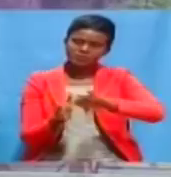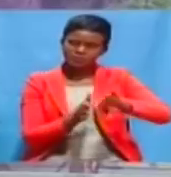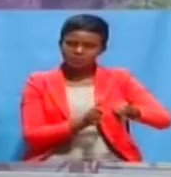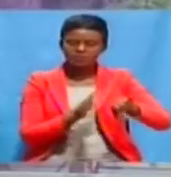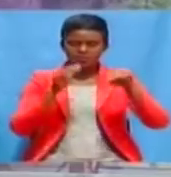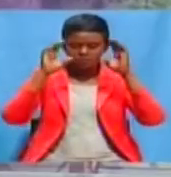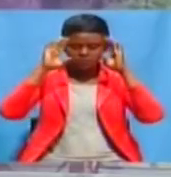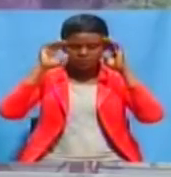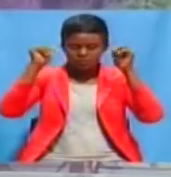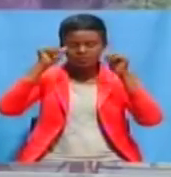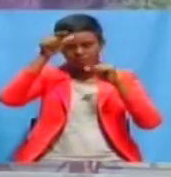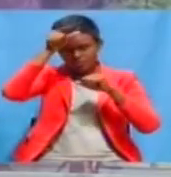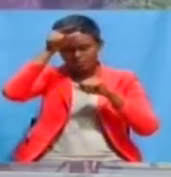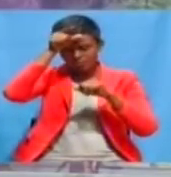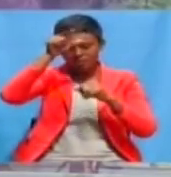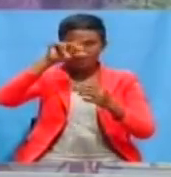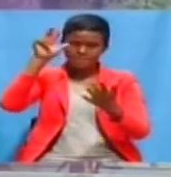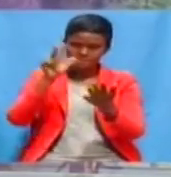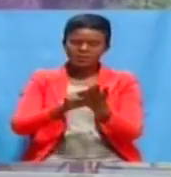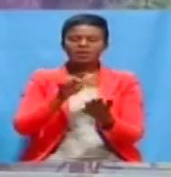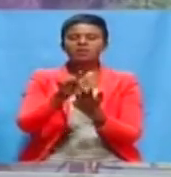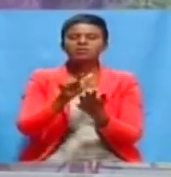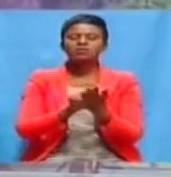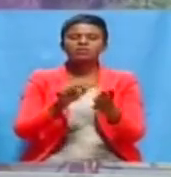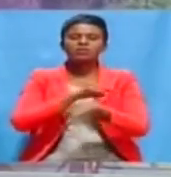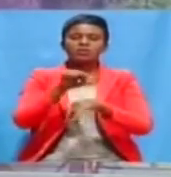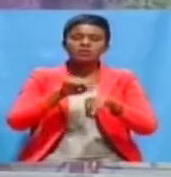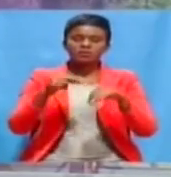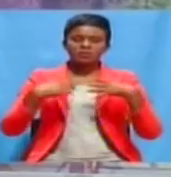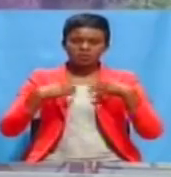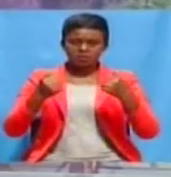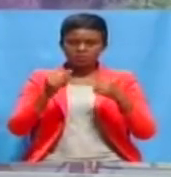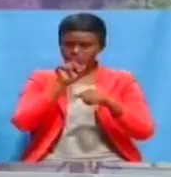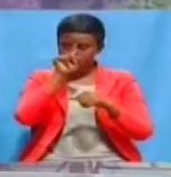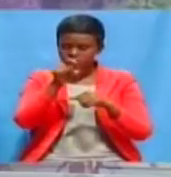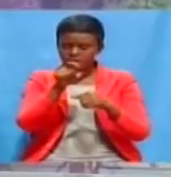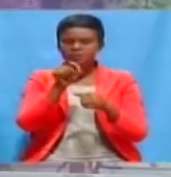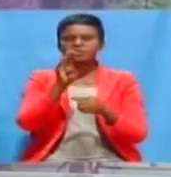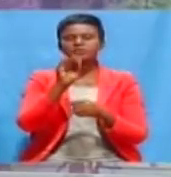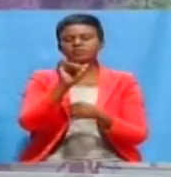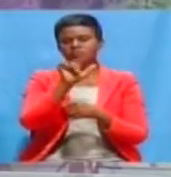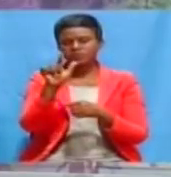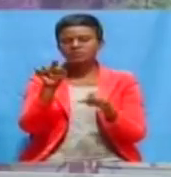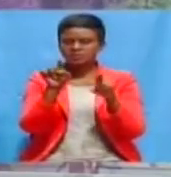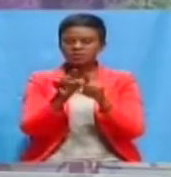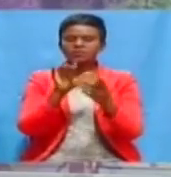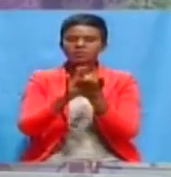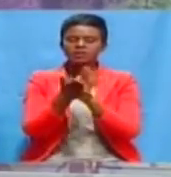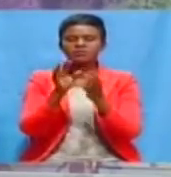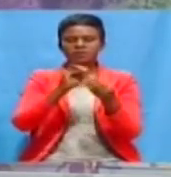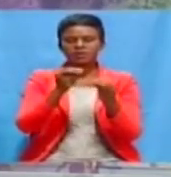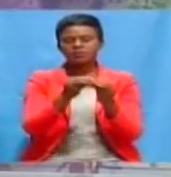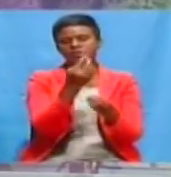President Lungu has signed into law the National Health Insurance Bill, which now becomes the National Health Insurance Act No. 2